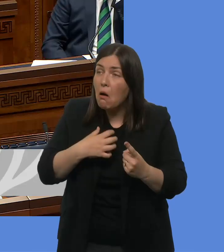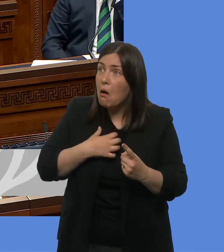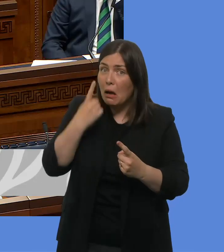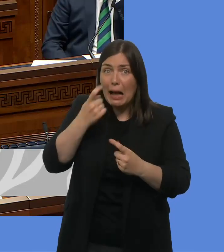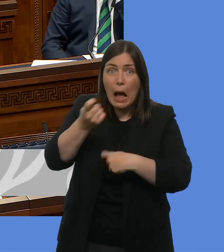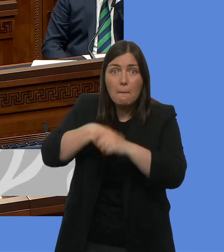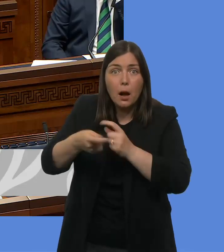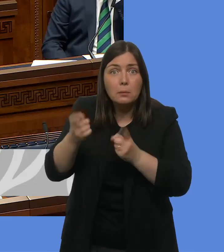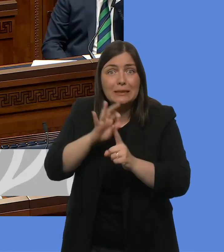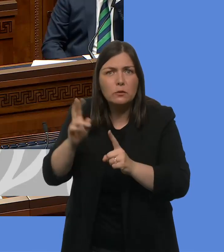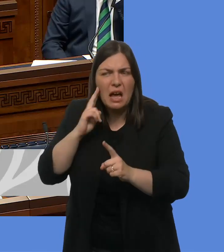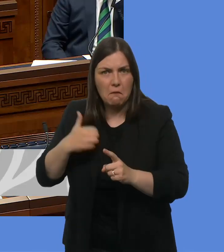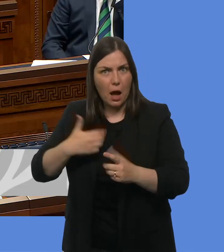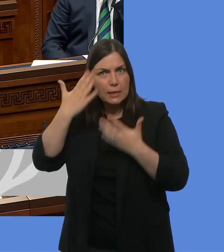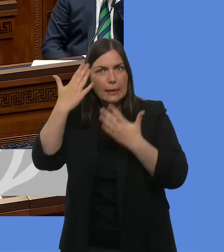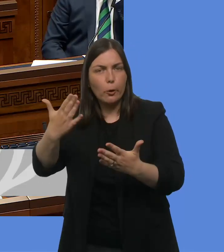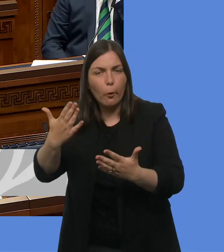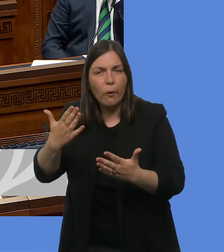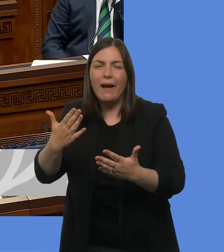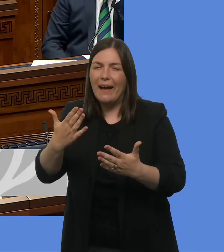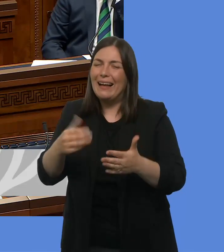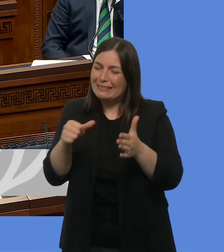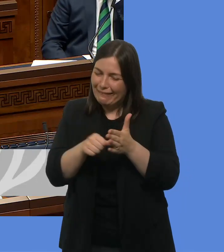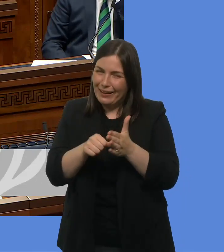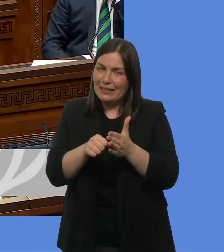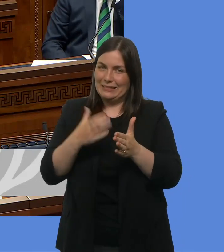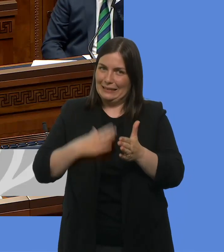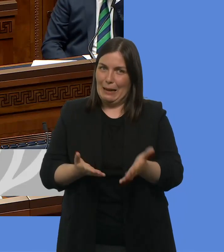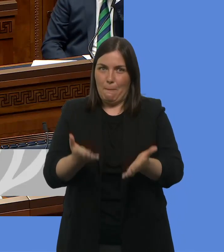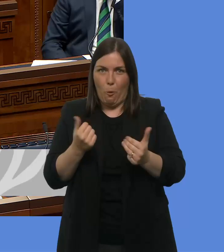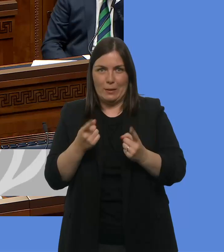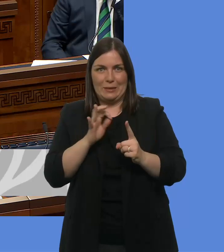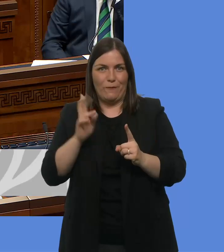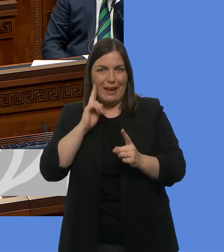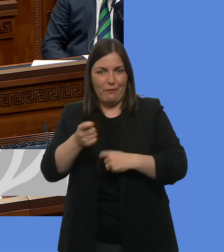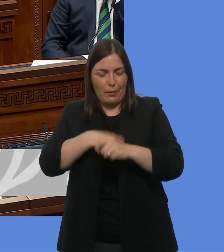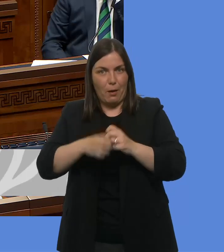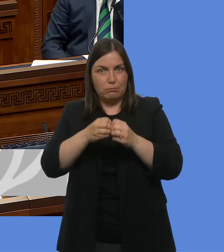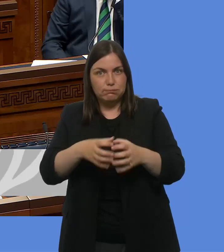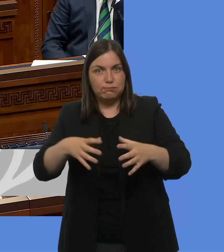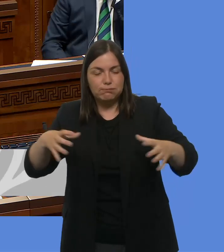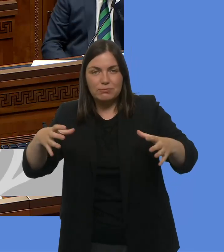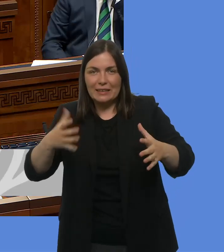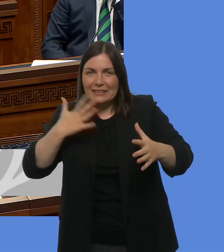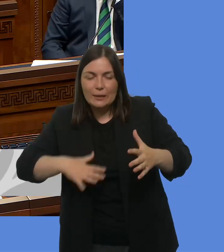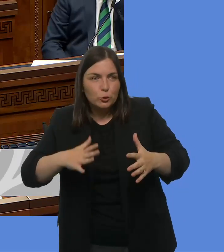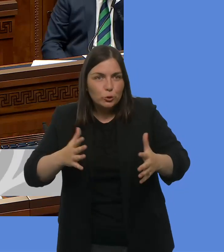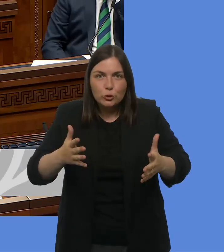This hinders recruitment efforts. By addressing these barriers and promoting awareness of teachers of the deaf profession,